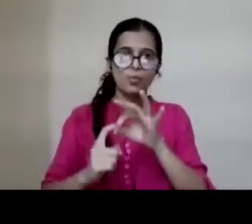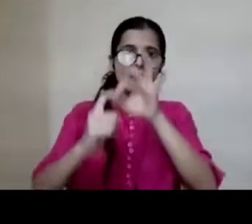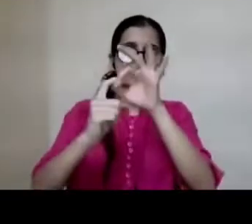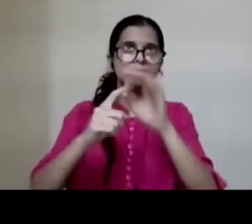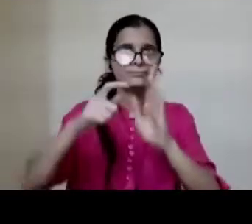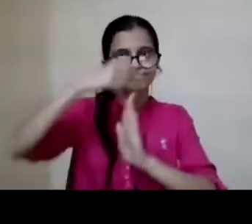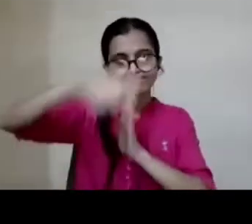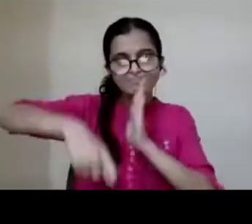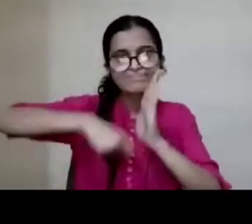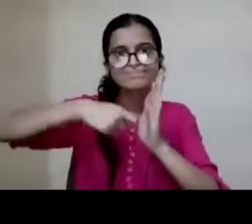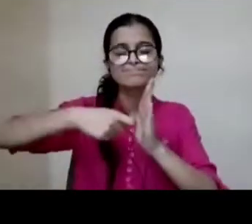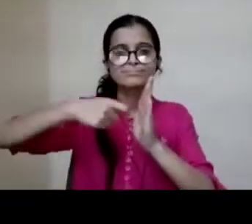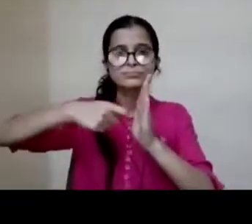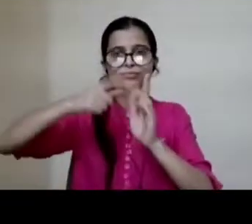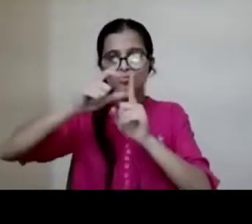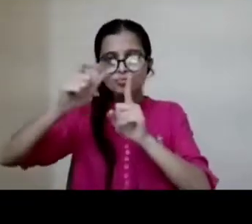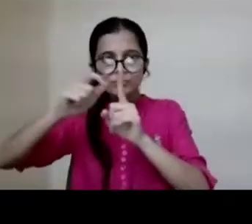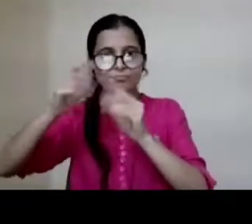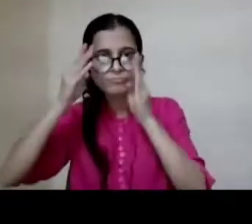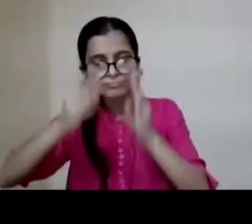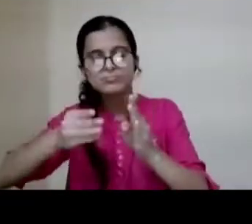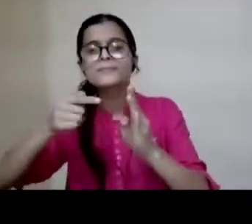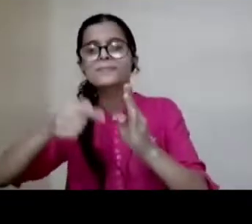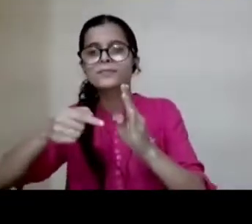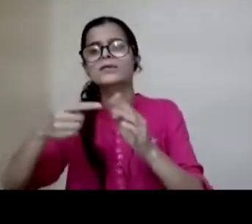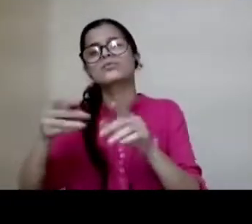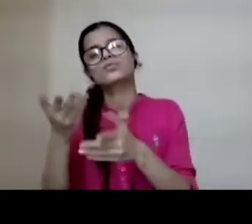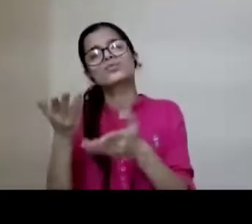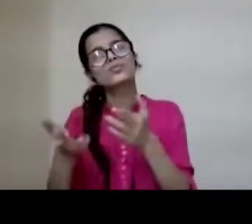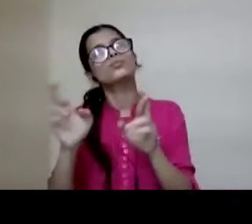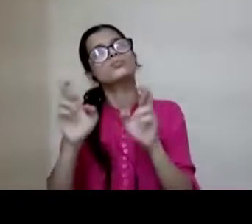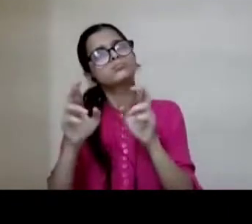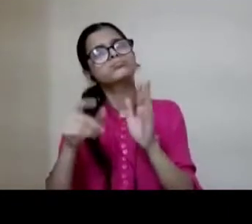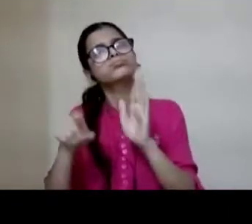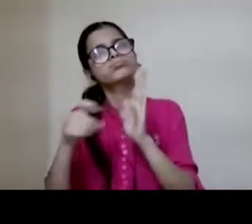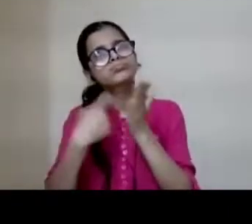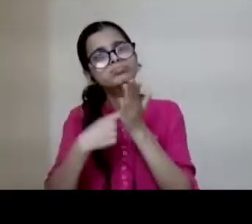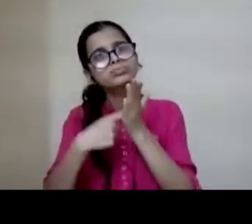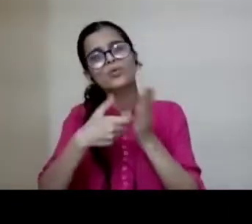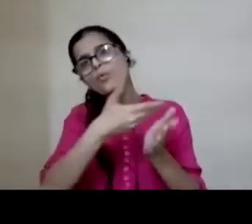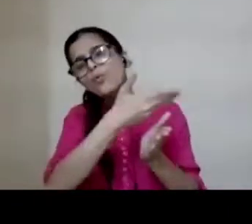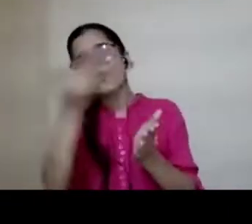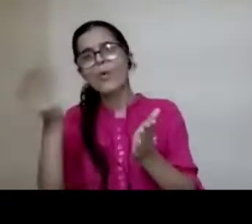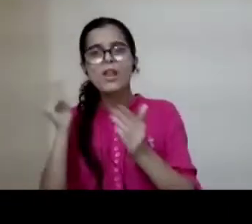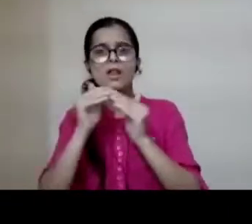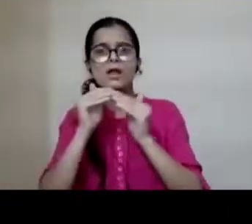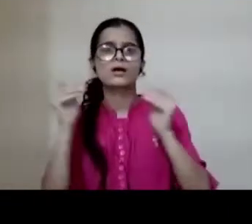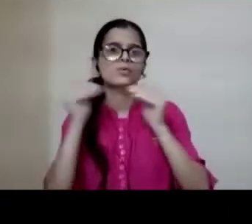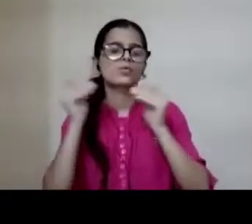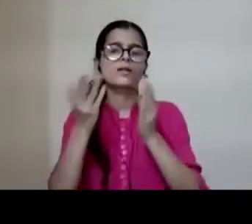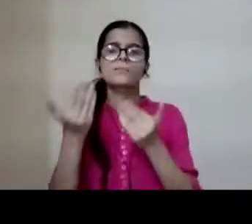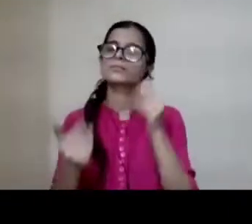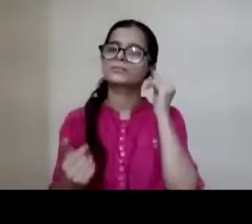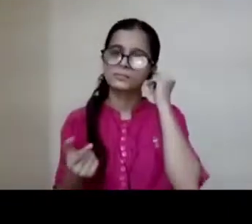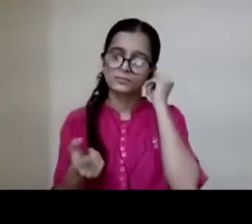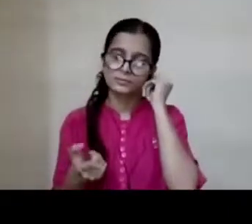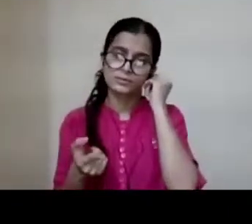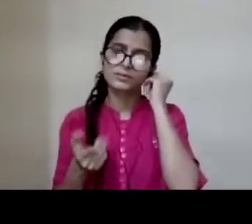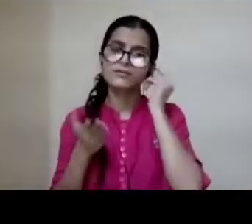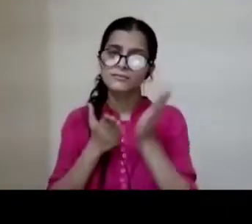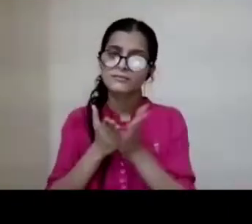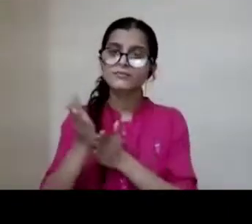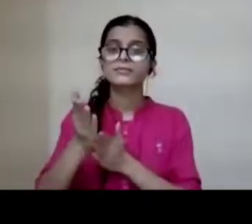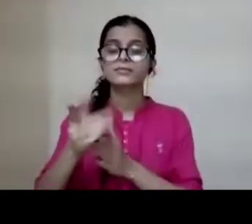then it's necessary that the norm should accord recognition to all. In the way in which